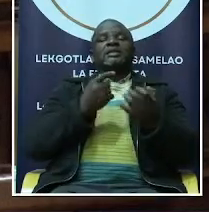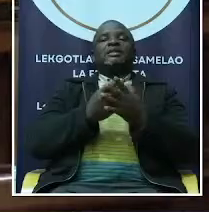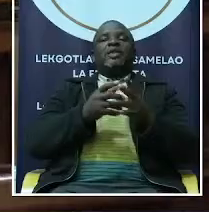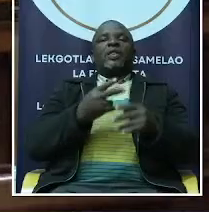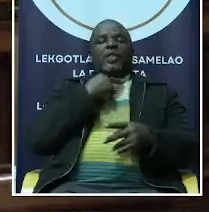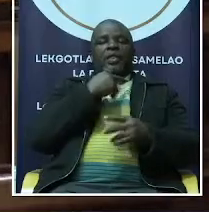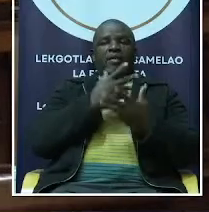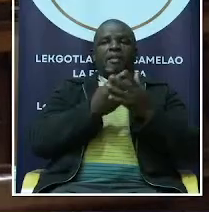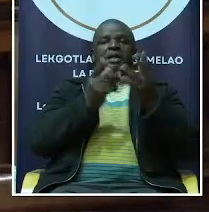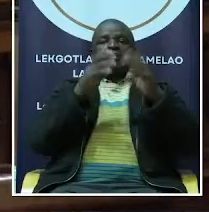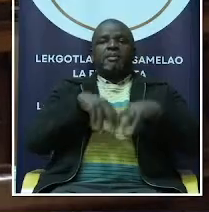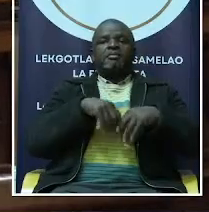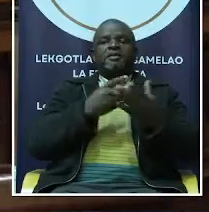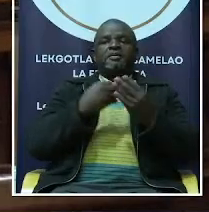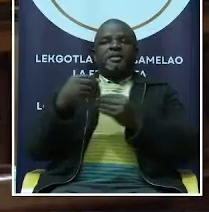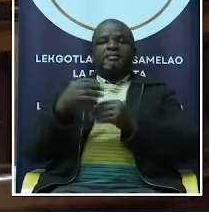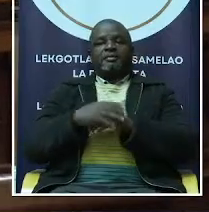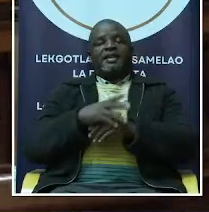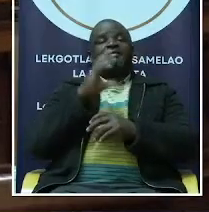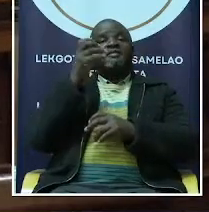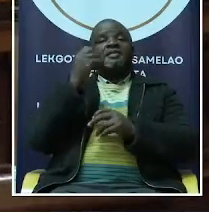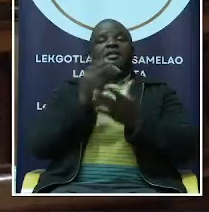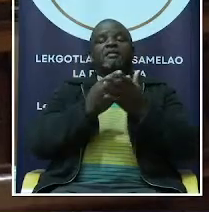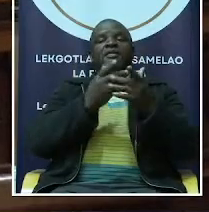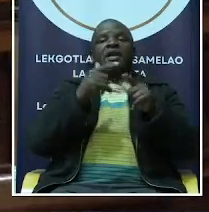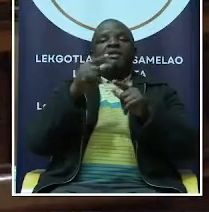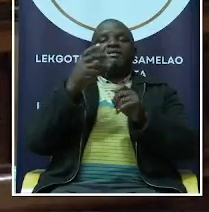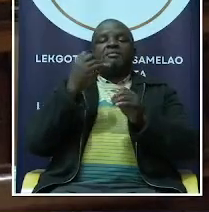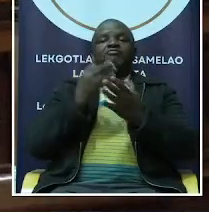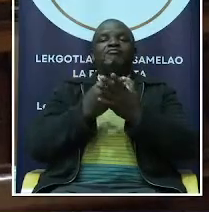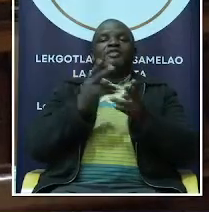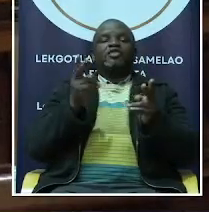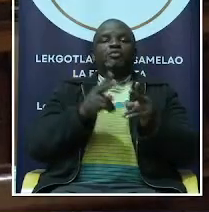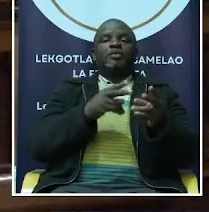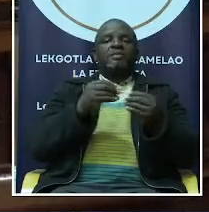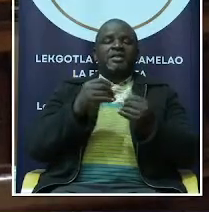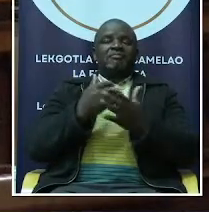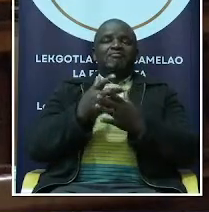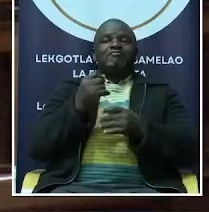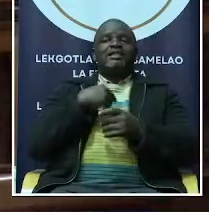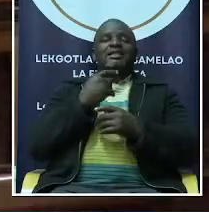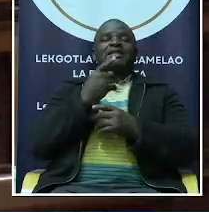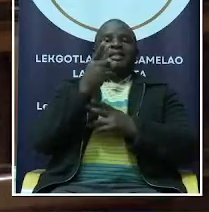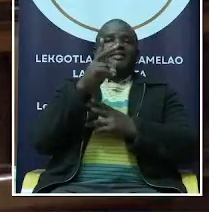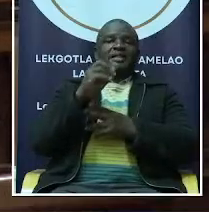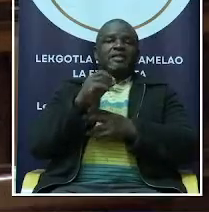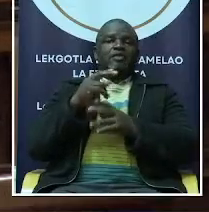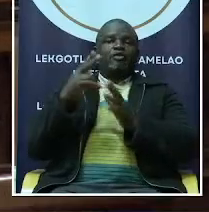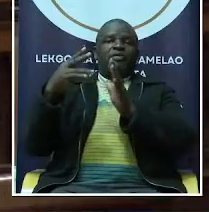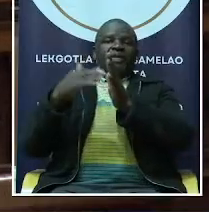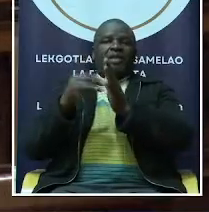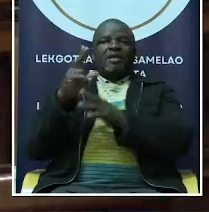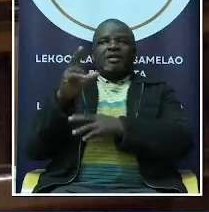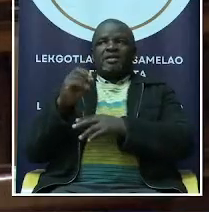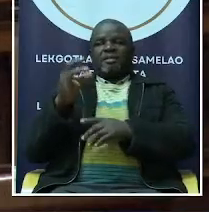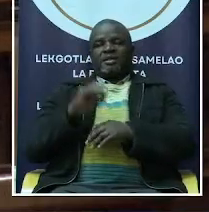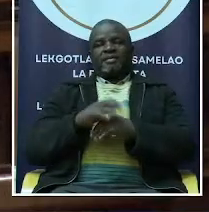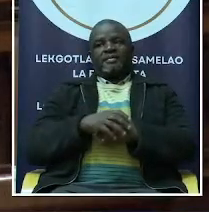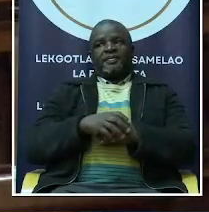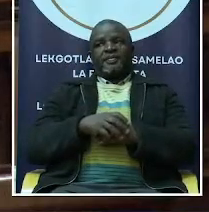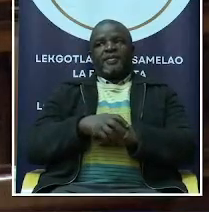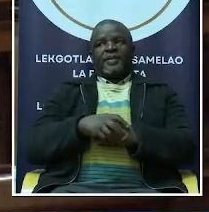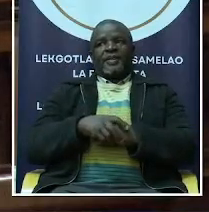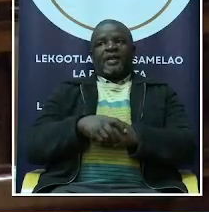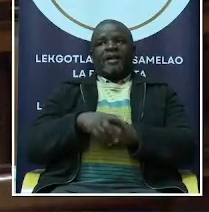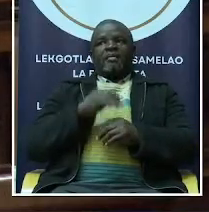down. In the Free State, the failure rate for small and medium enterprises is 70 to 80%. So this means within the first 3